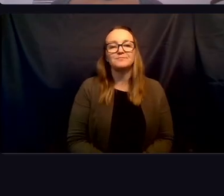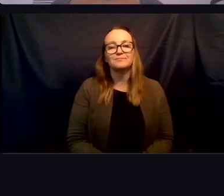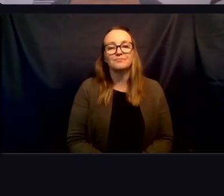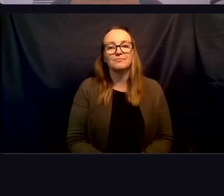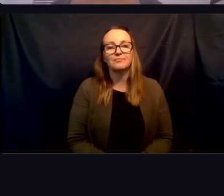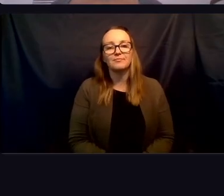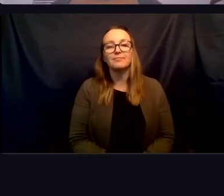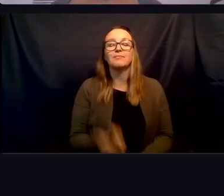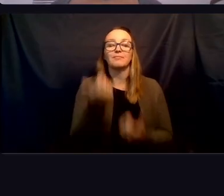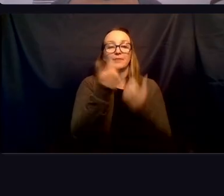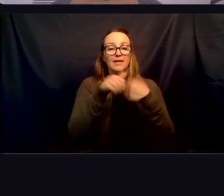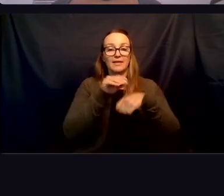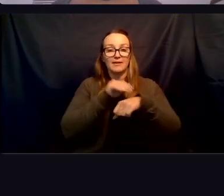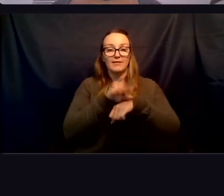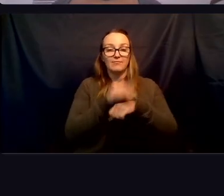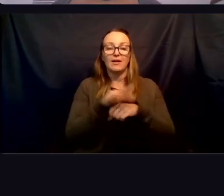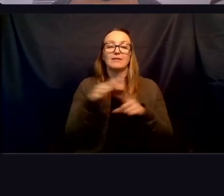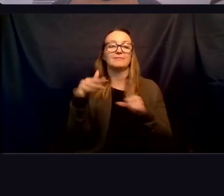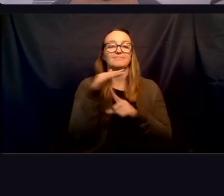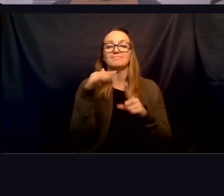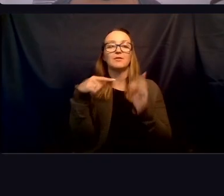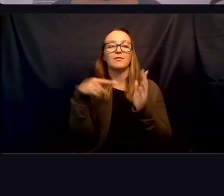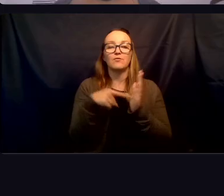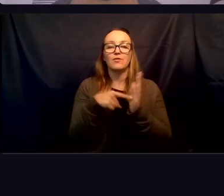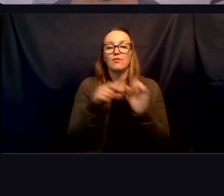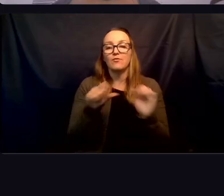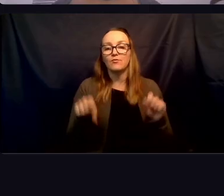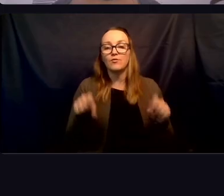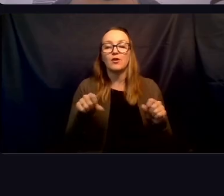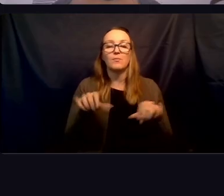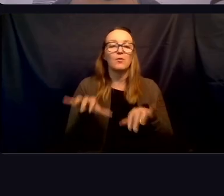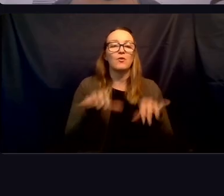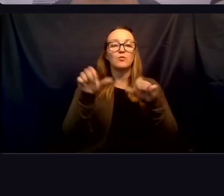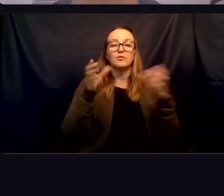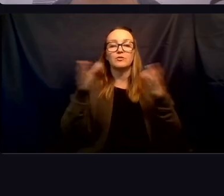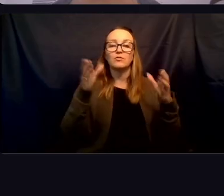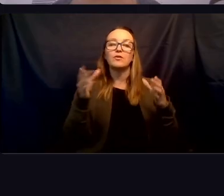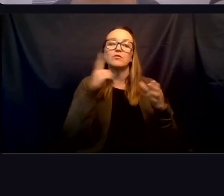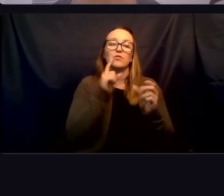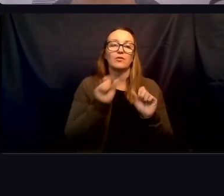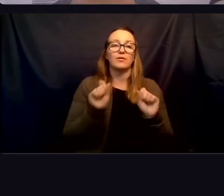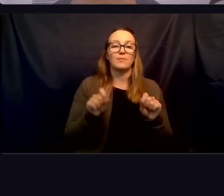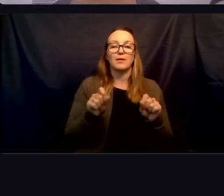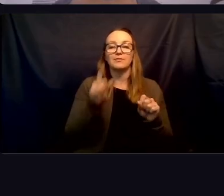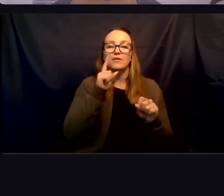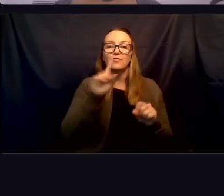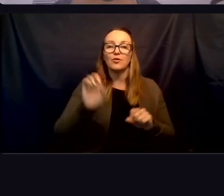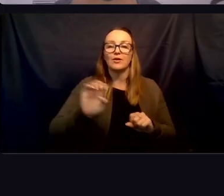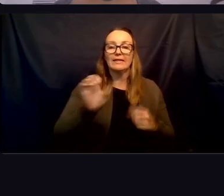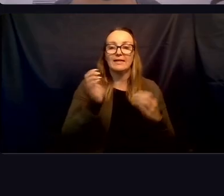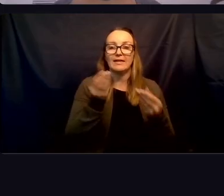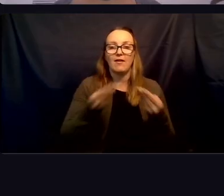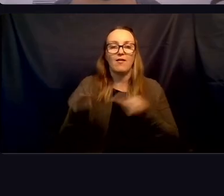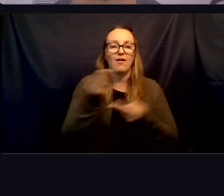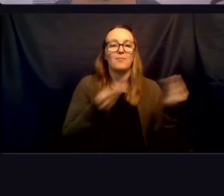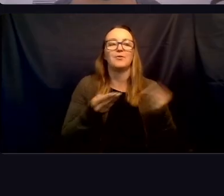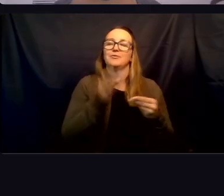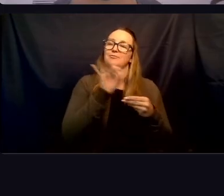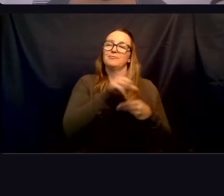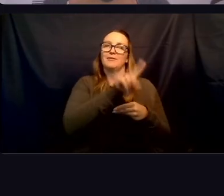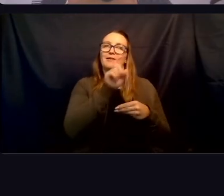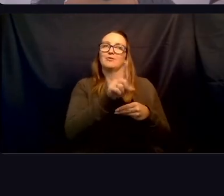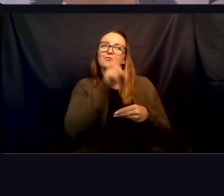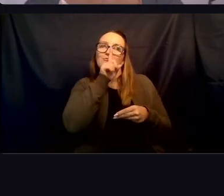Any advice around affordable hosting services with the capacity for e-commerce? You're asking the real questions in the chat, my friend, because